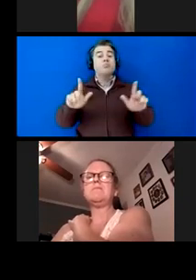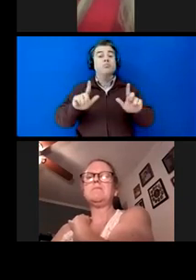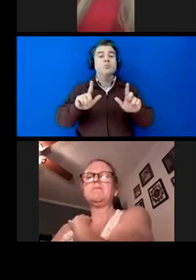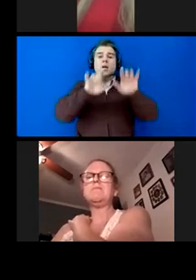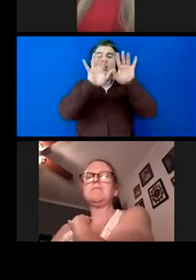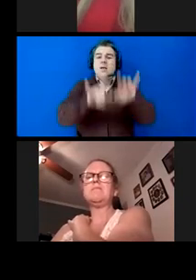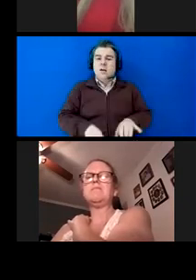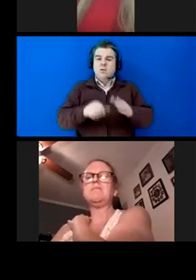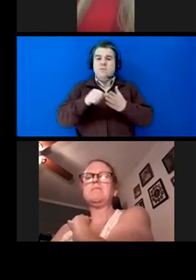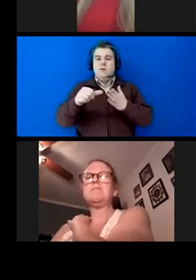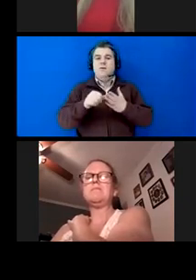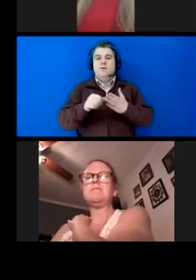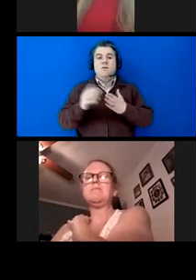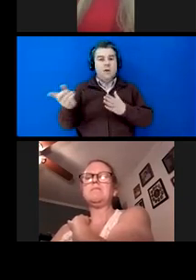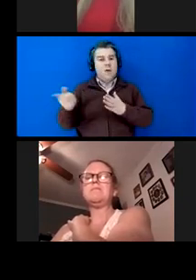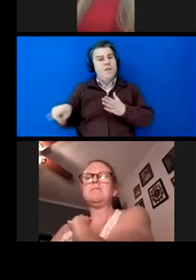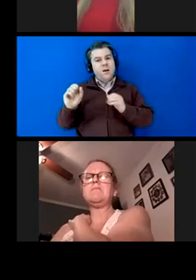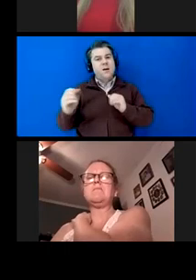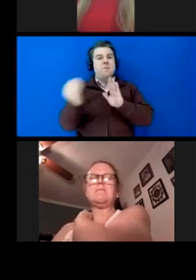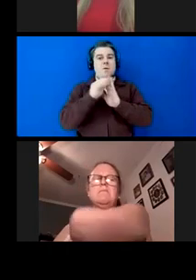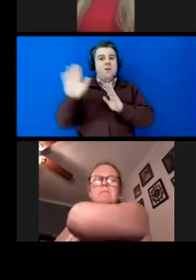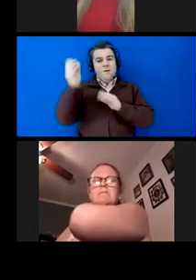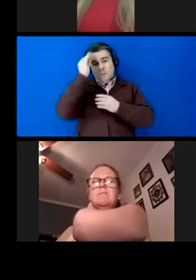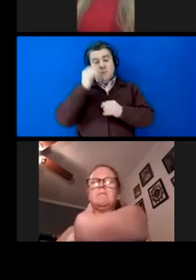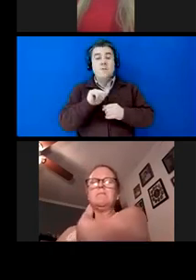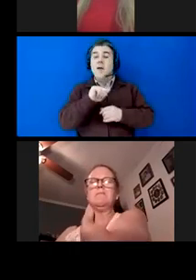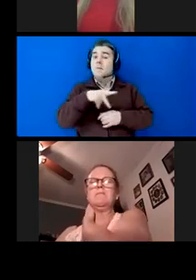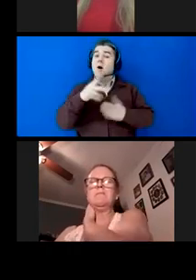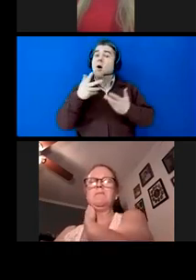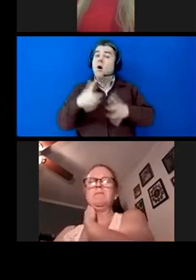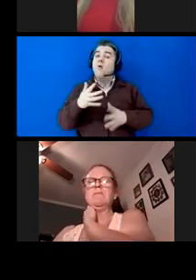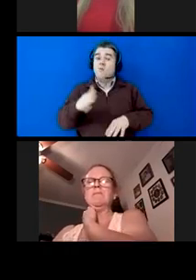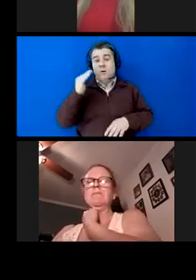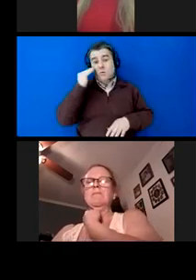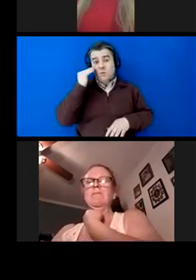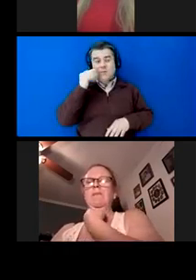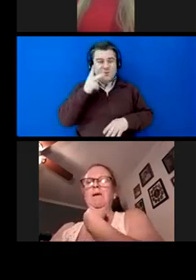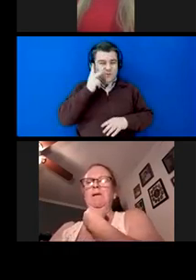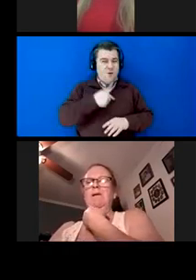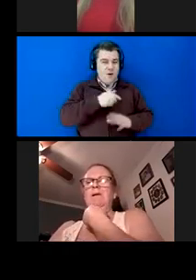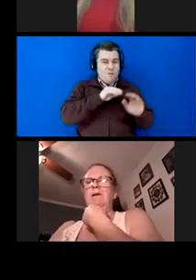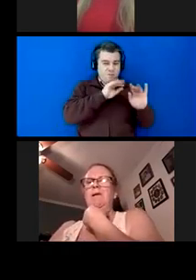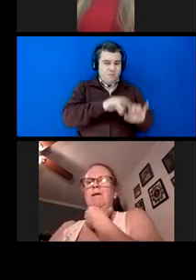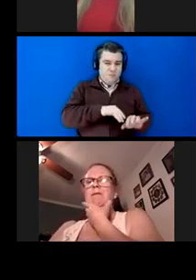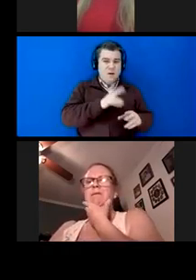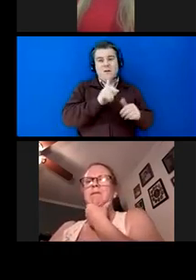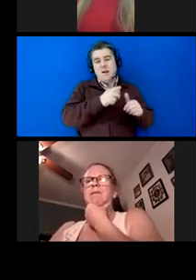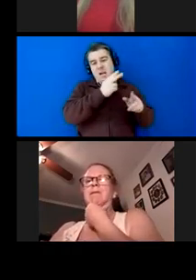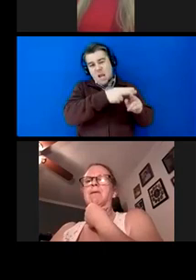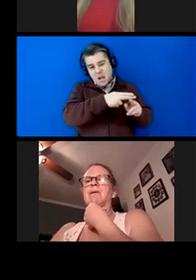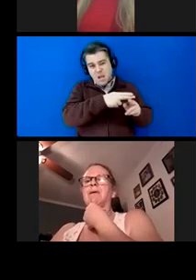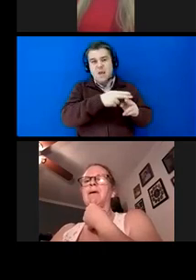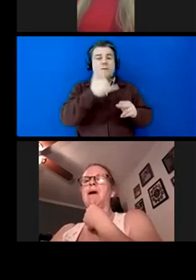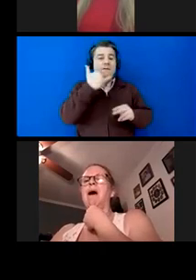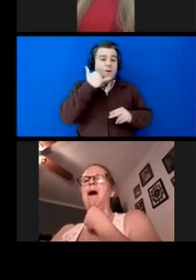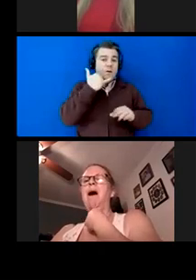page where they can enter their information. Now, since the app already knows, as you saw me load, the first name, the last name, the telephone, and the